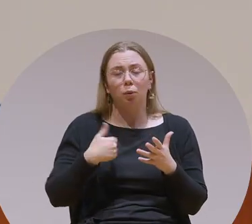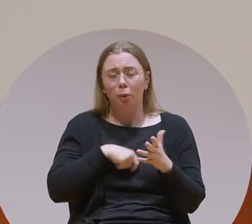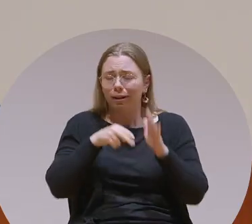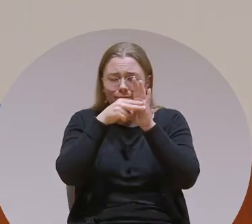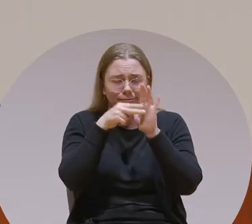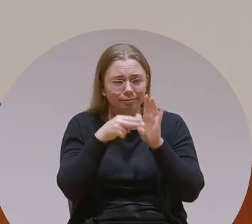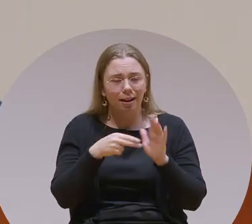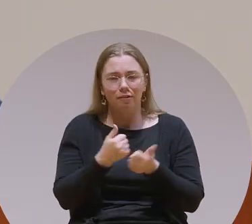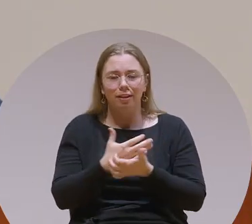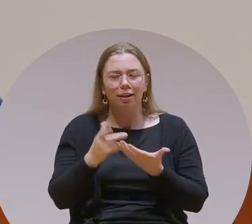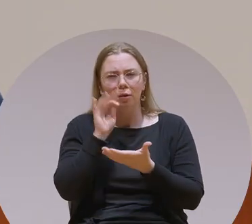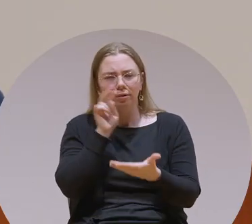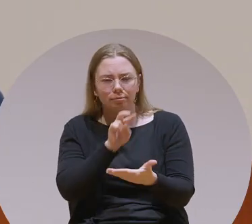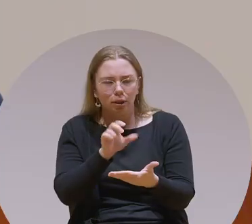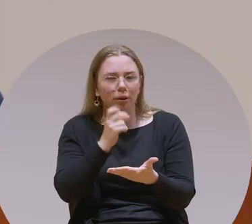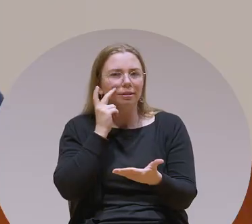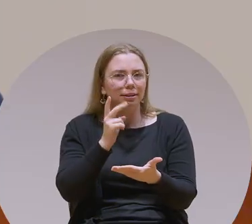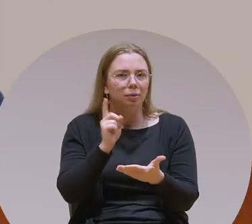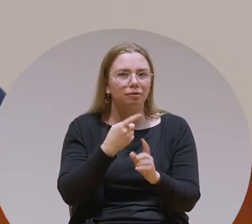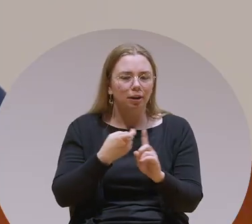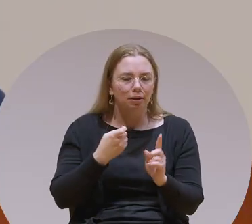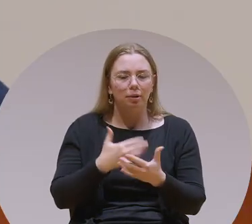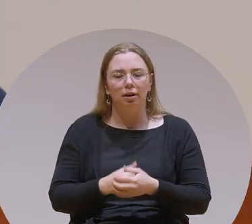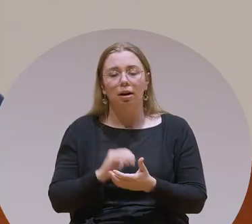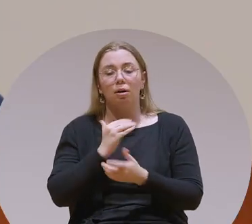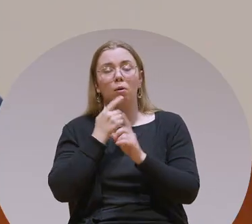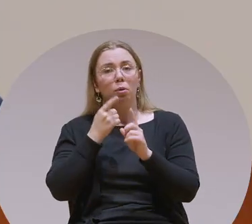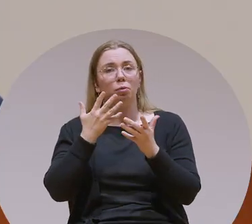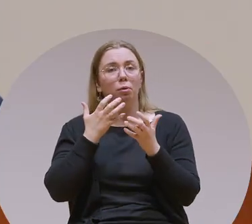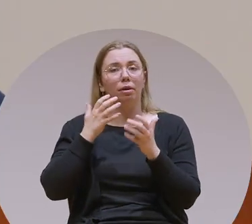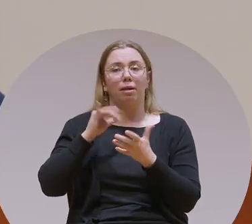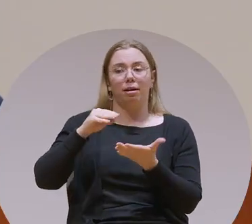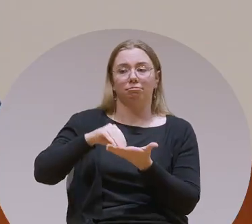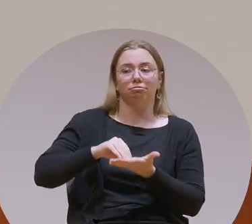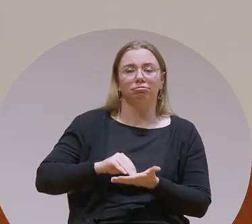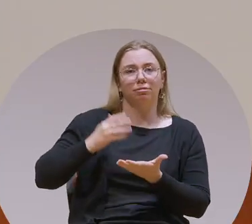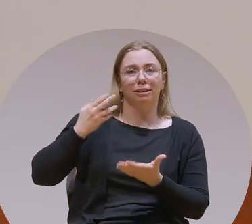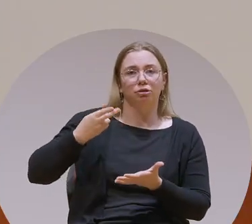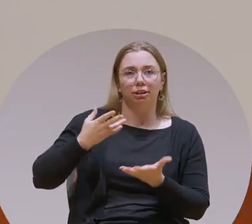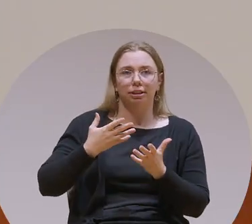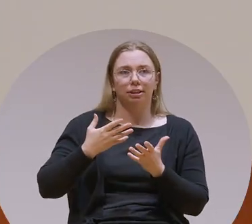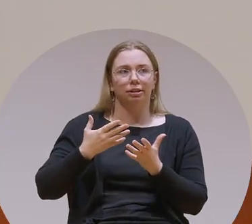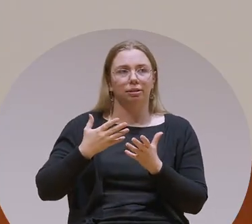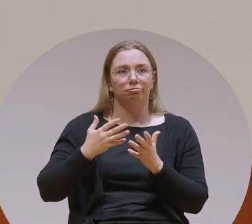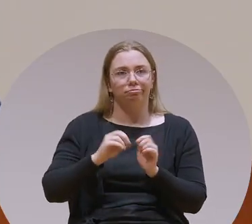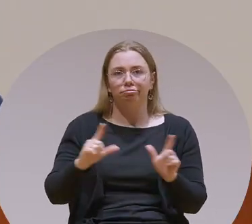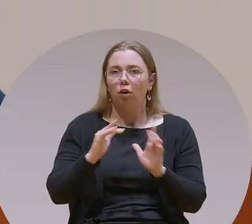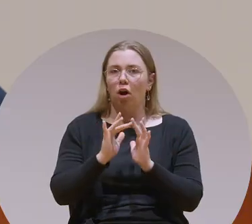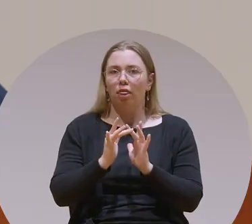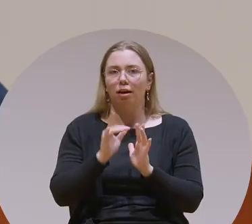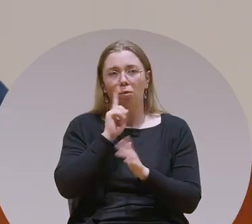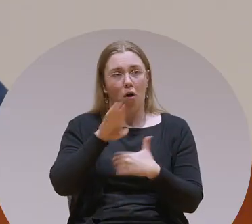and is also online for all our objects. So our aim is to get the provenance online for all 1.5 million objects. I think as